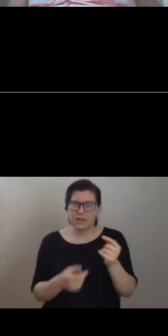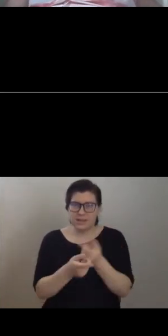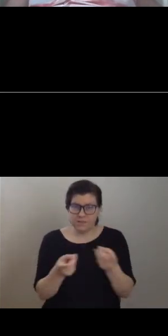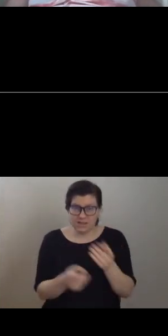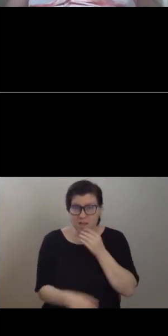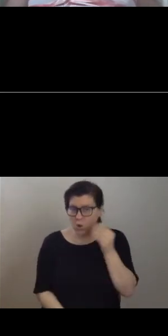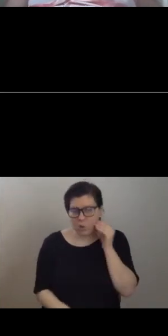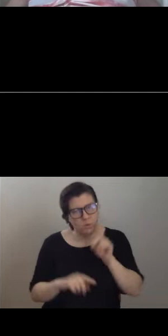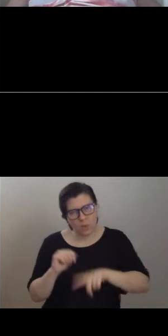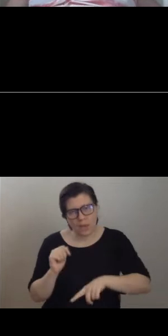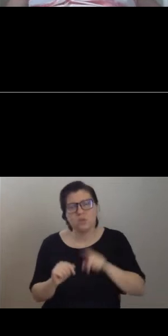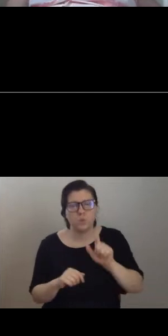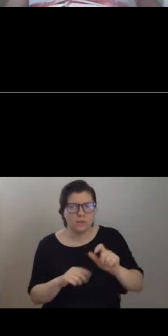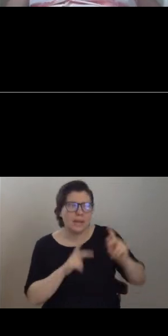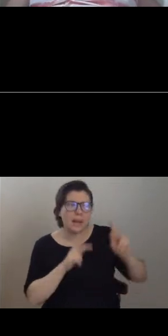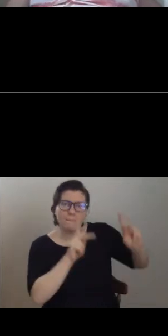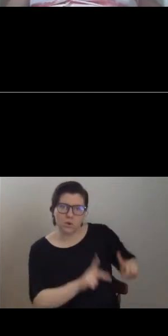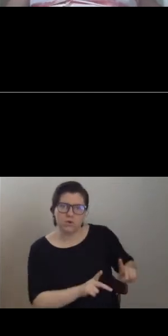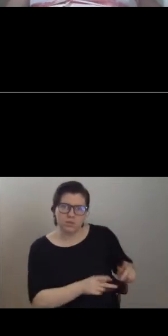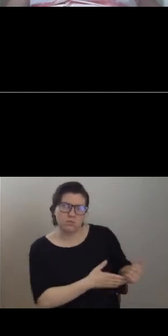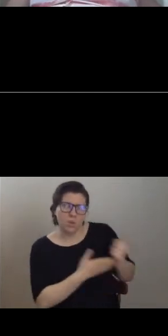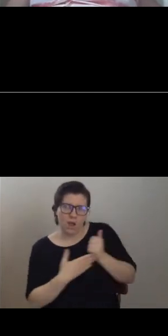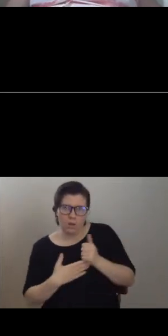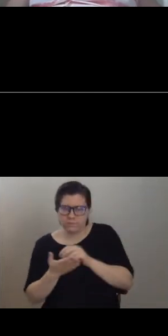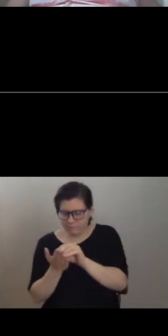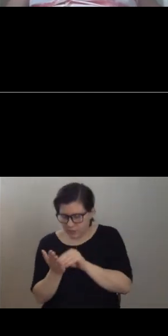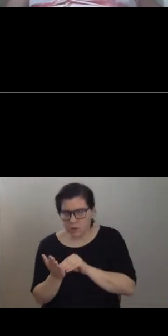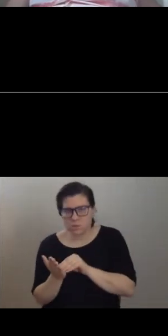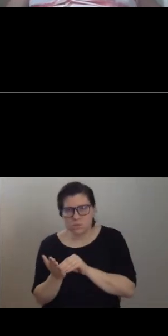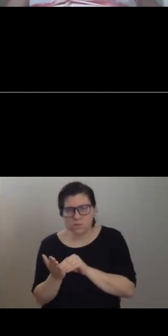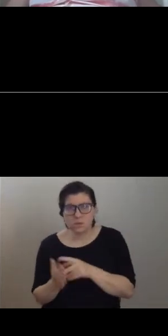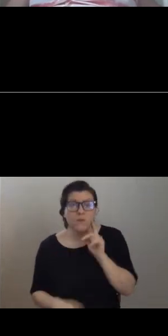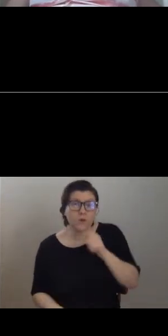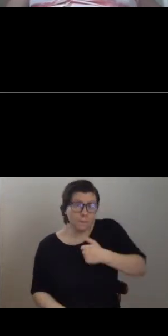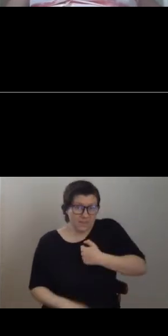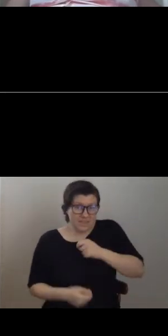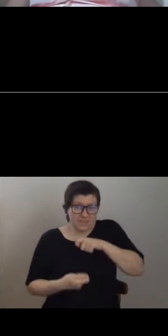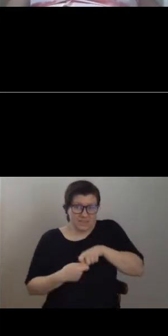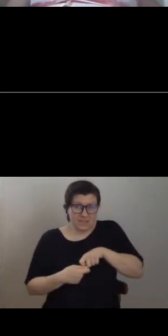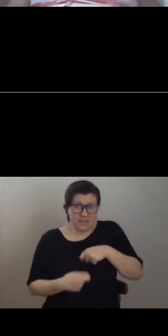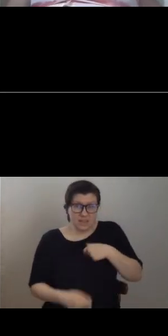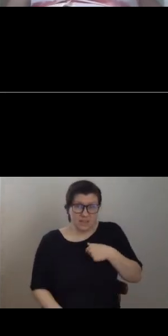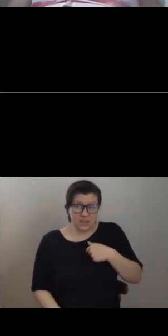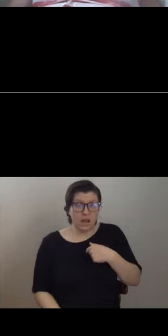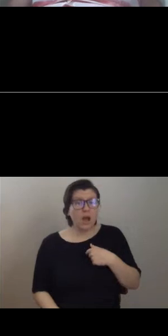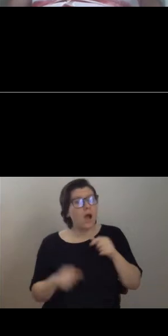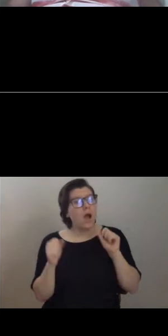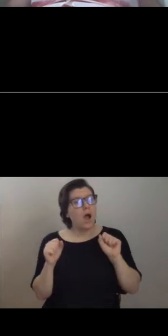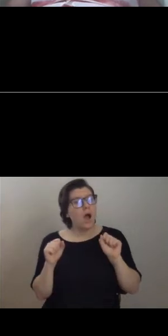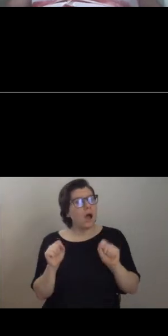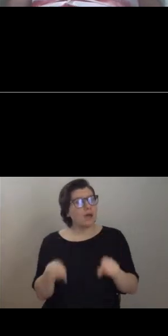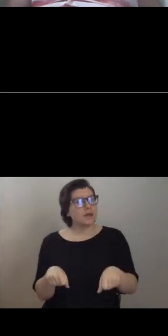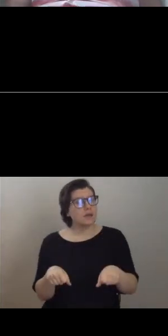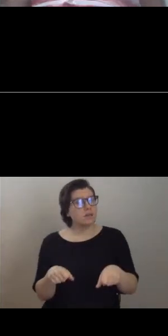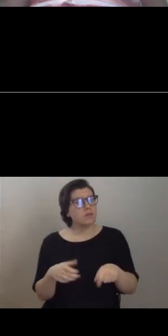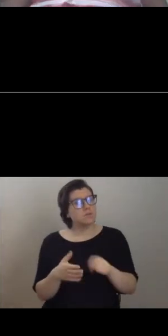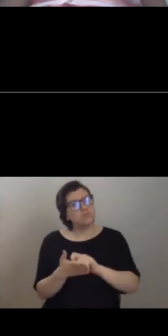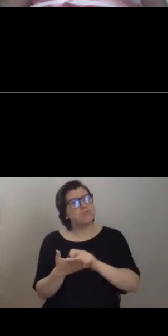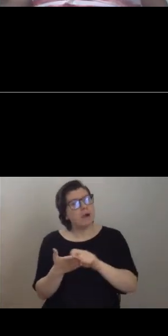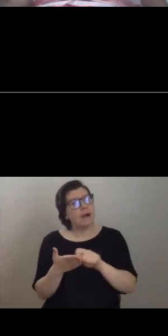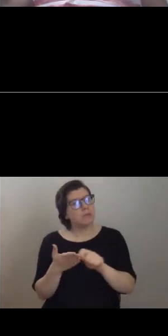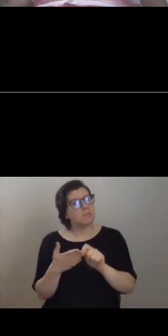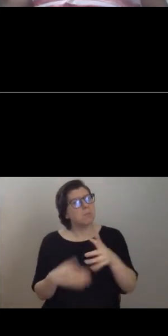help you fill it out. And for me, particularly, I can write fairly